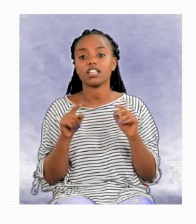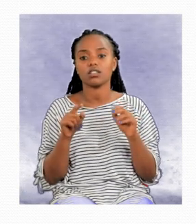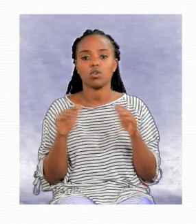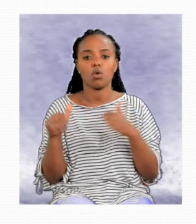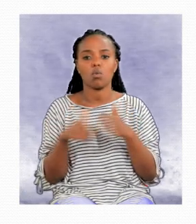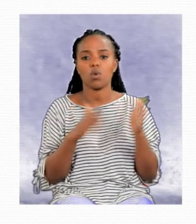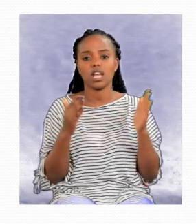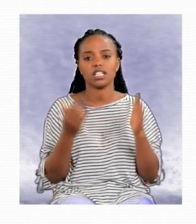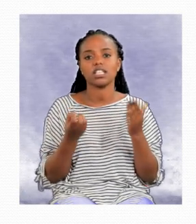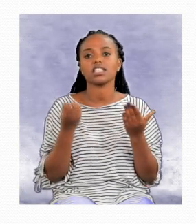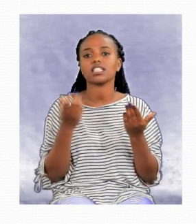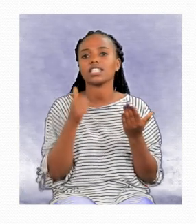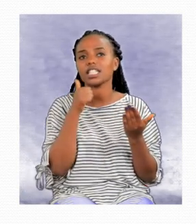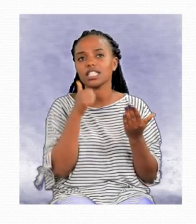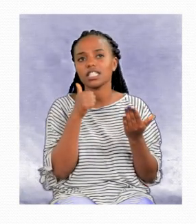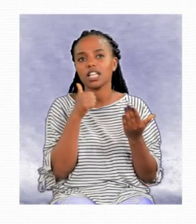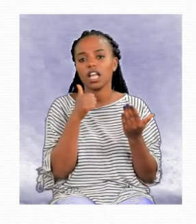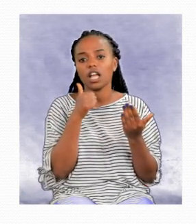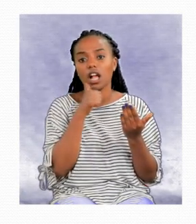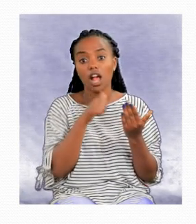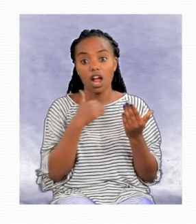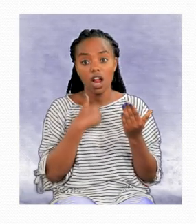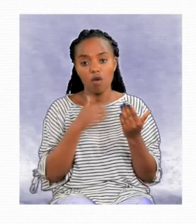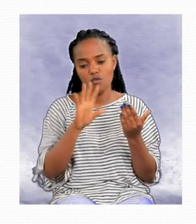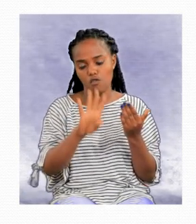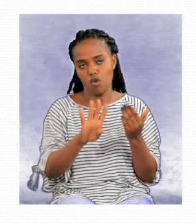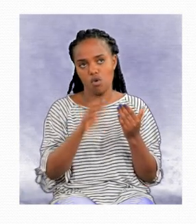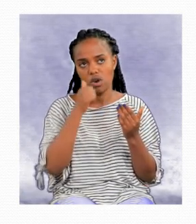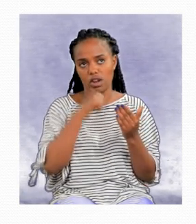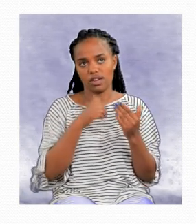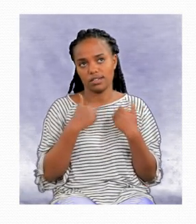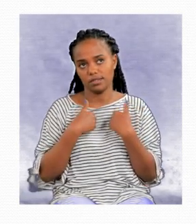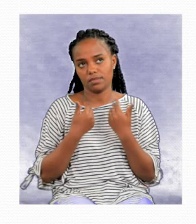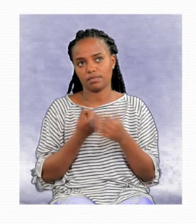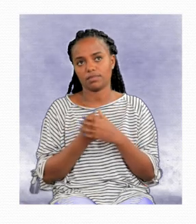girls? Let me write here, 4 girls.